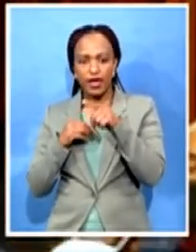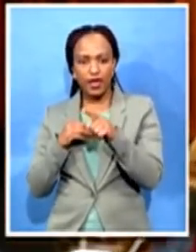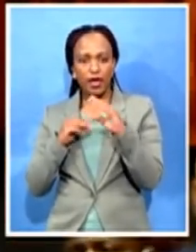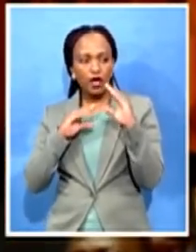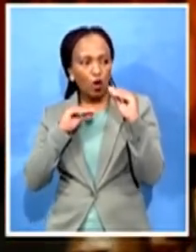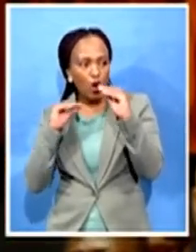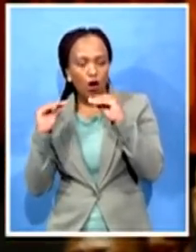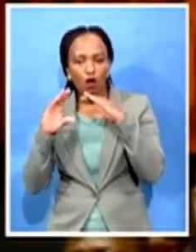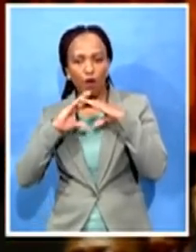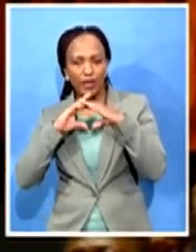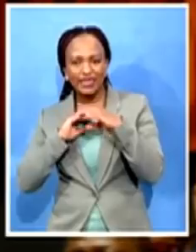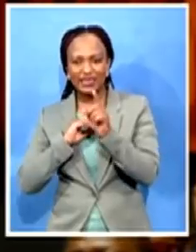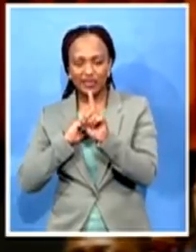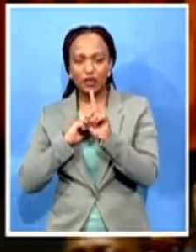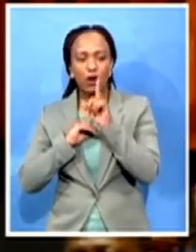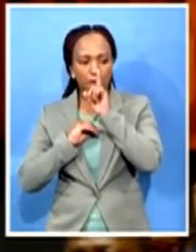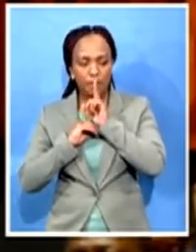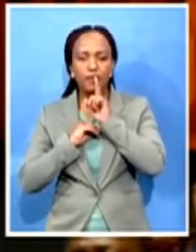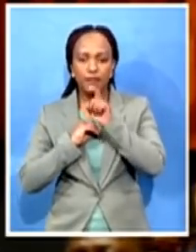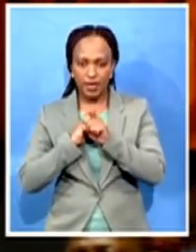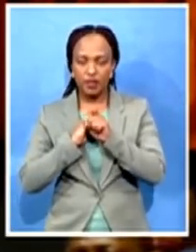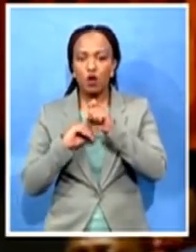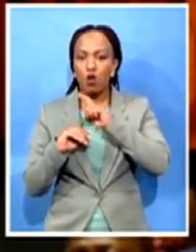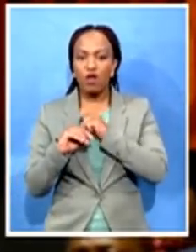one attendant per camera